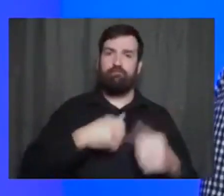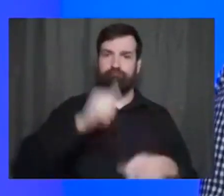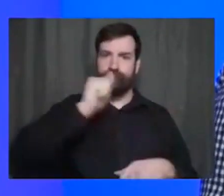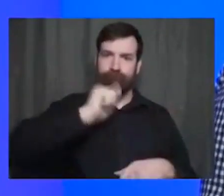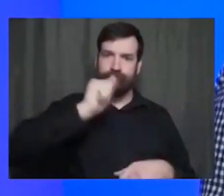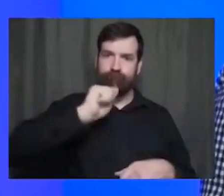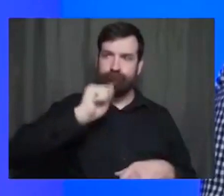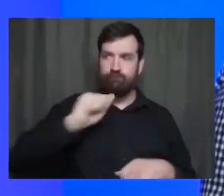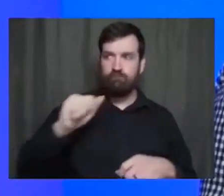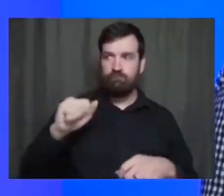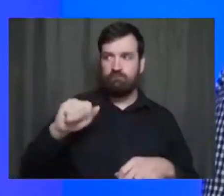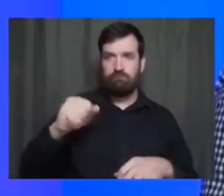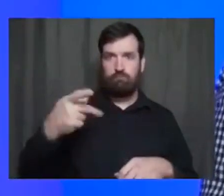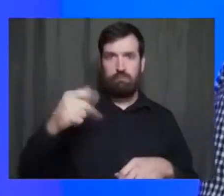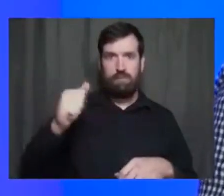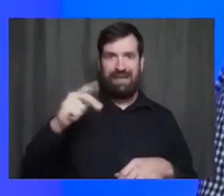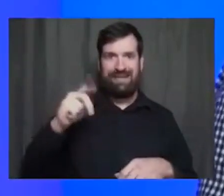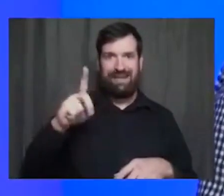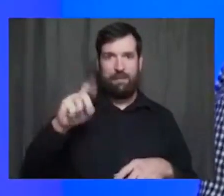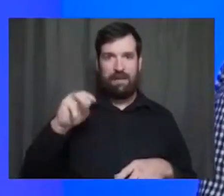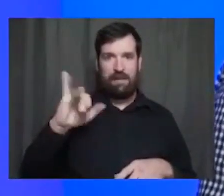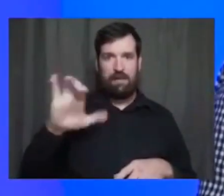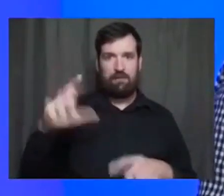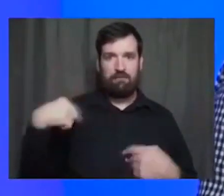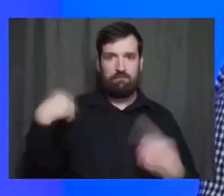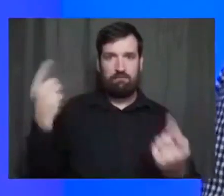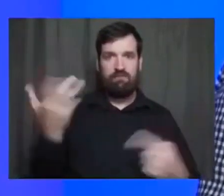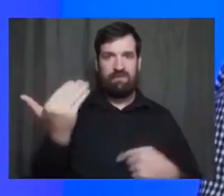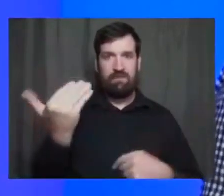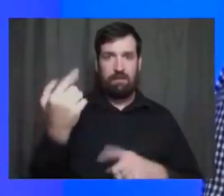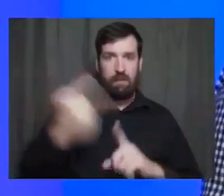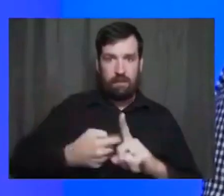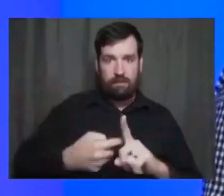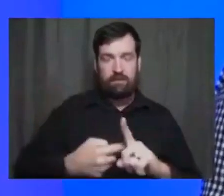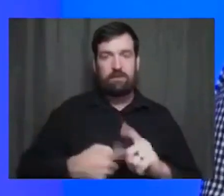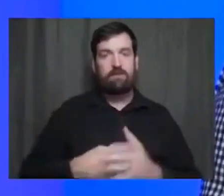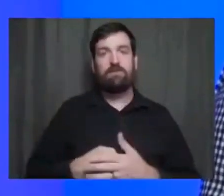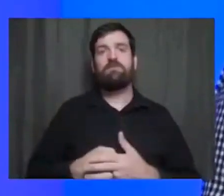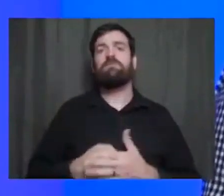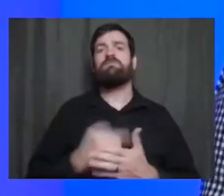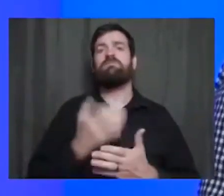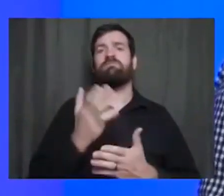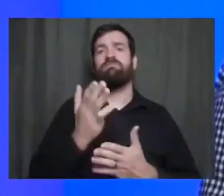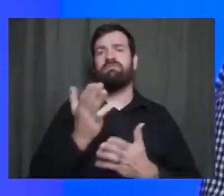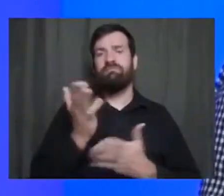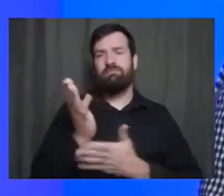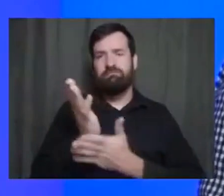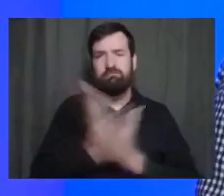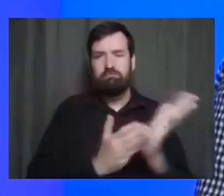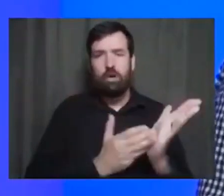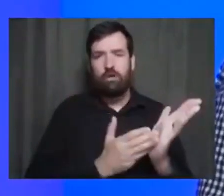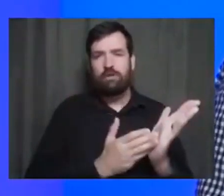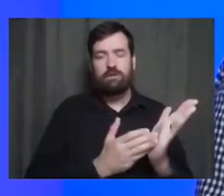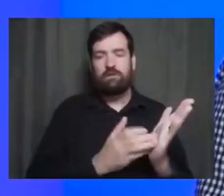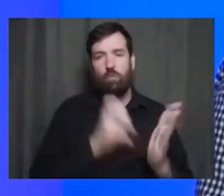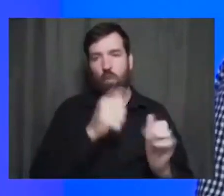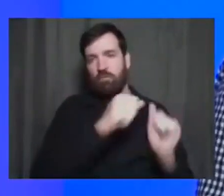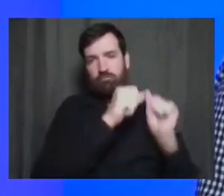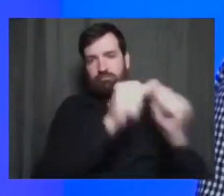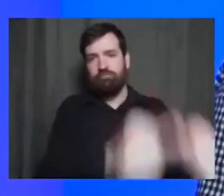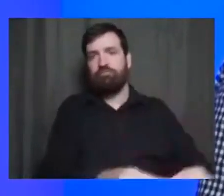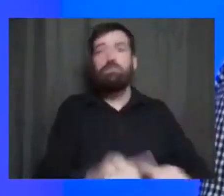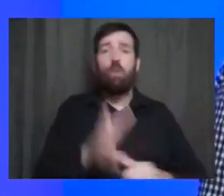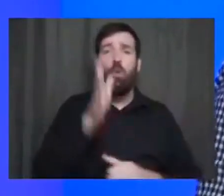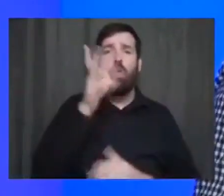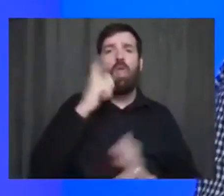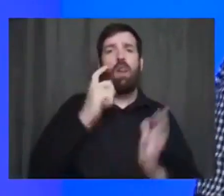months. There are components of that may not remain this whole time. So we will see changes in the way that we